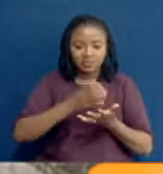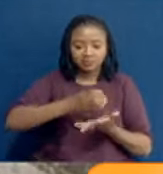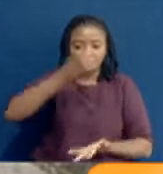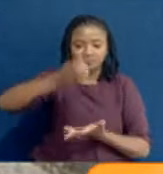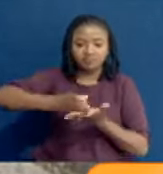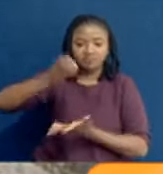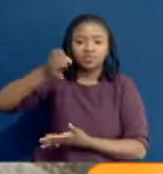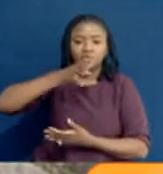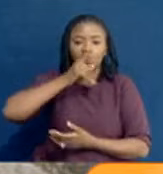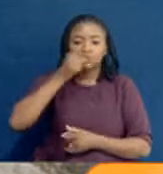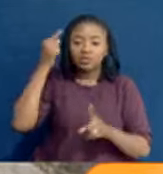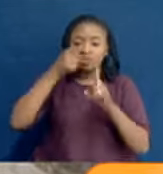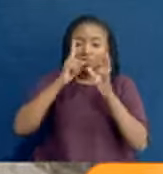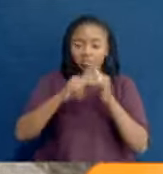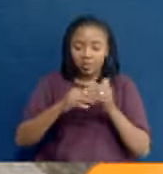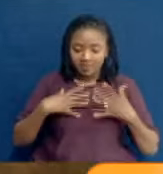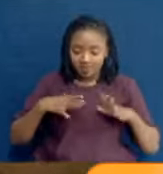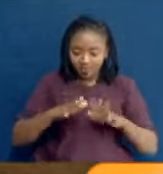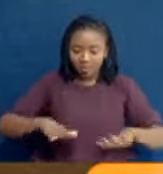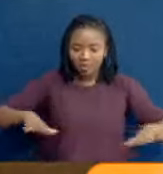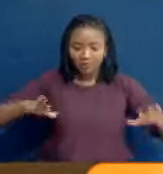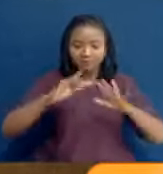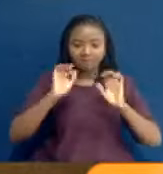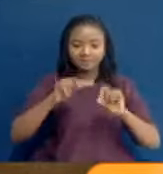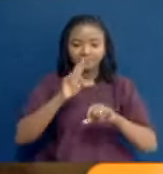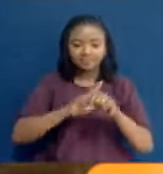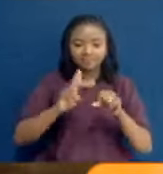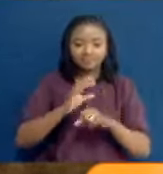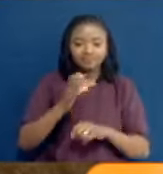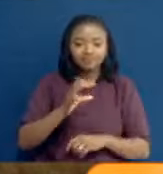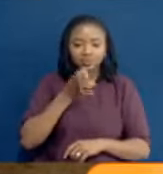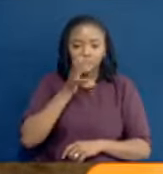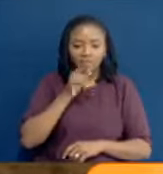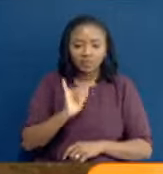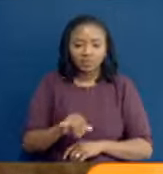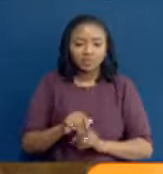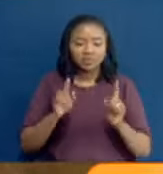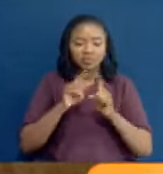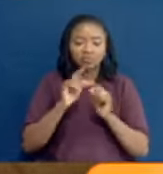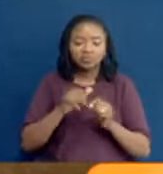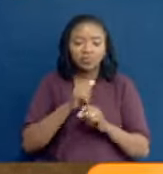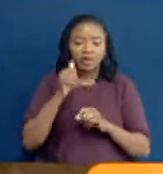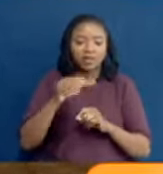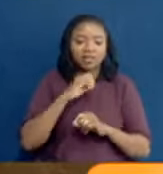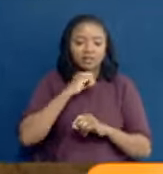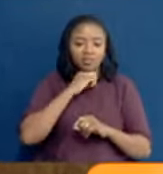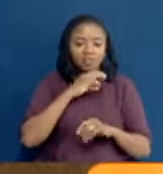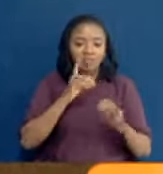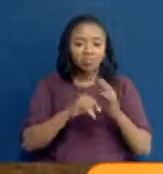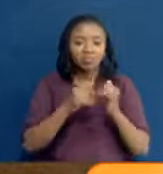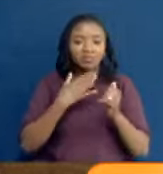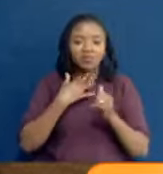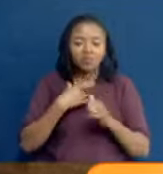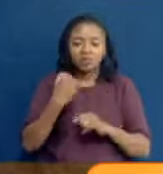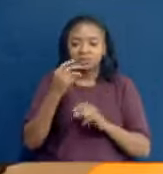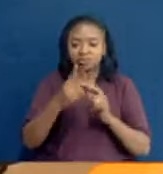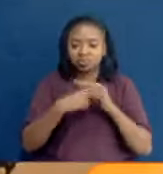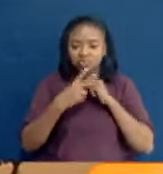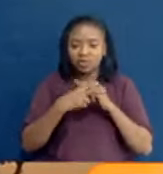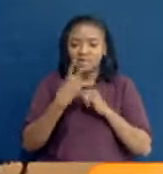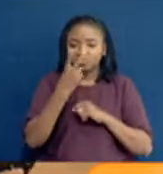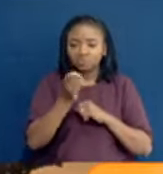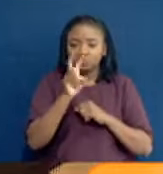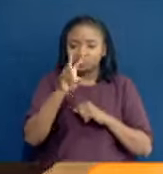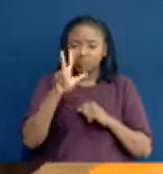wanyama wapate kutumia. Conservation players welcoming the July 2023 communique by